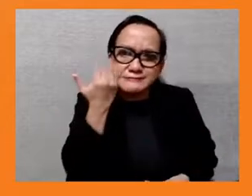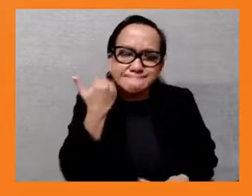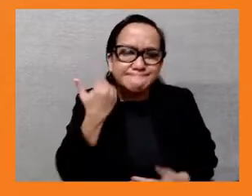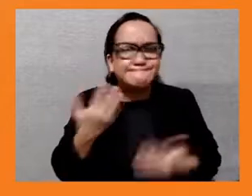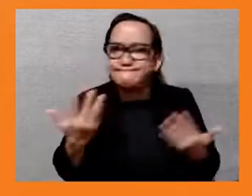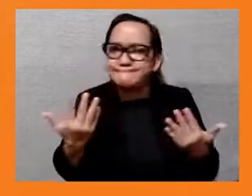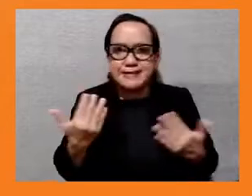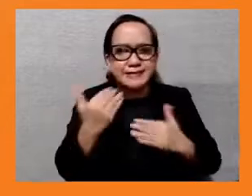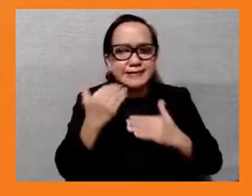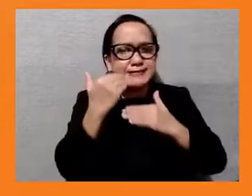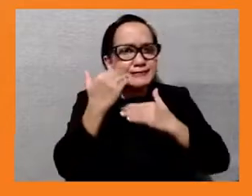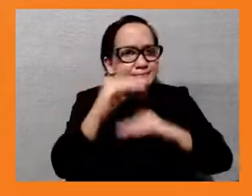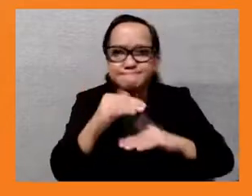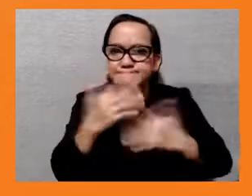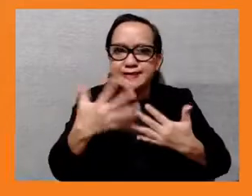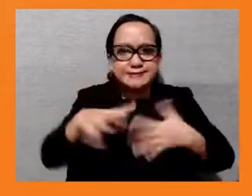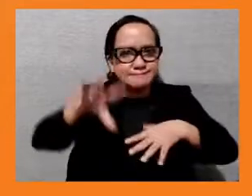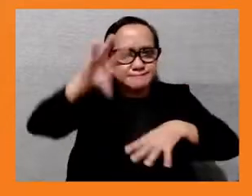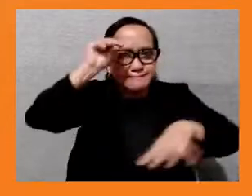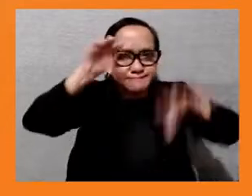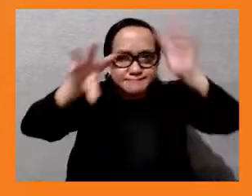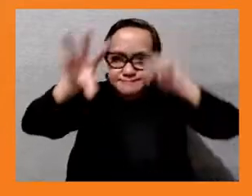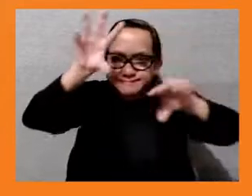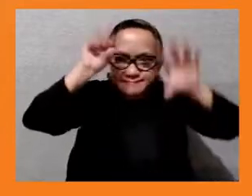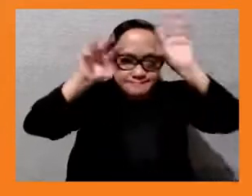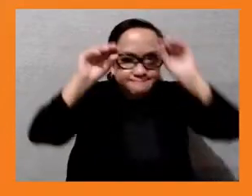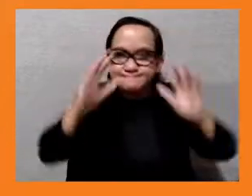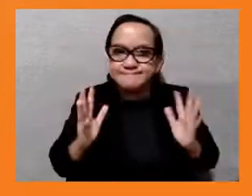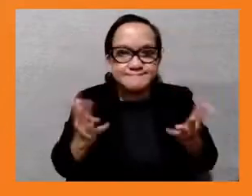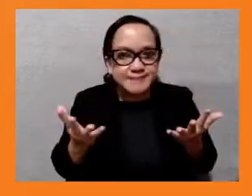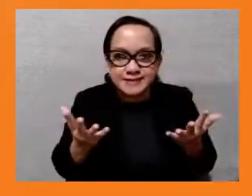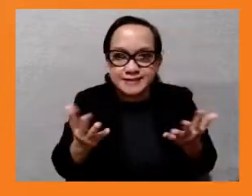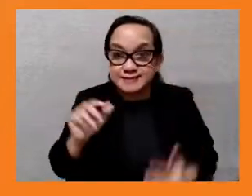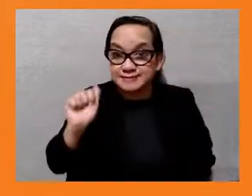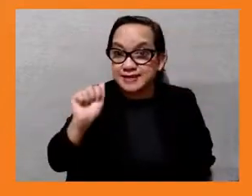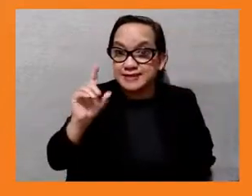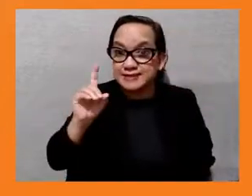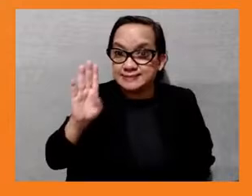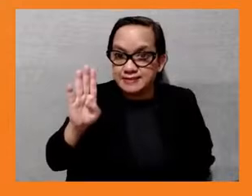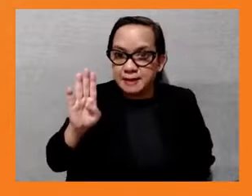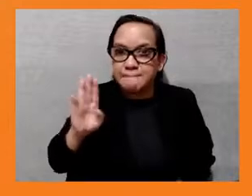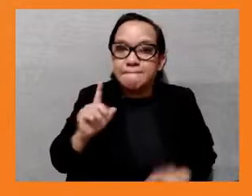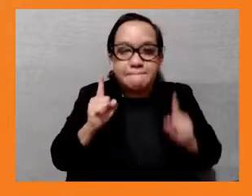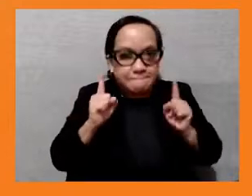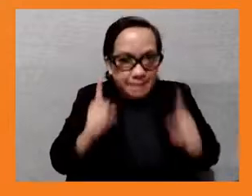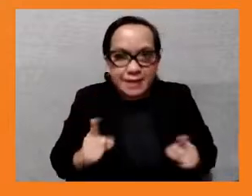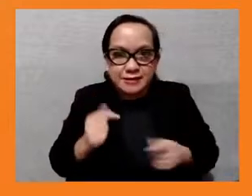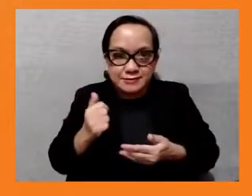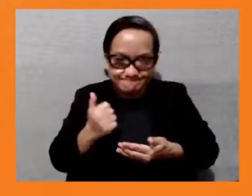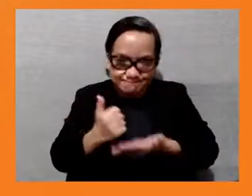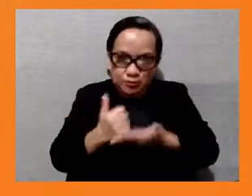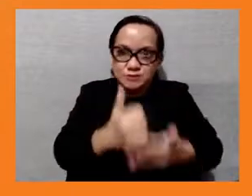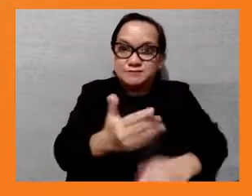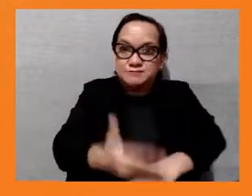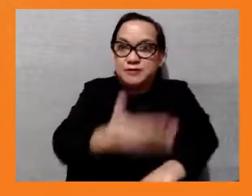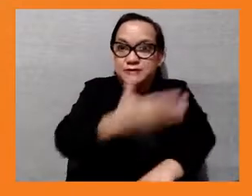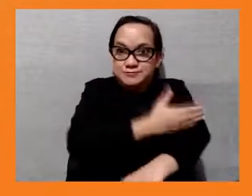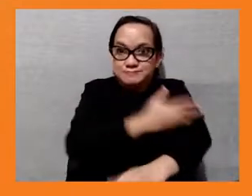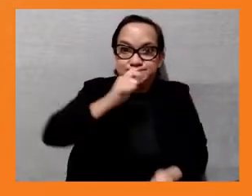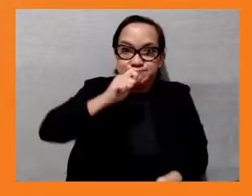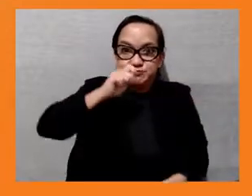on biodiversity, including for natural and critical habitats, as well as more selective use on criteria for